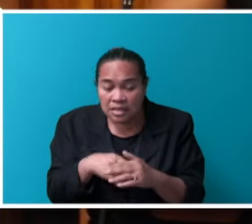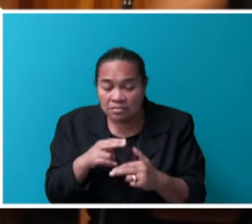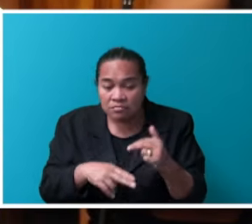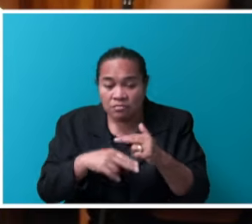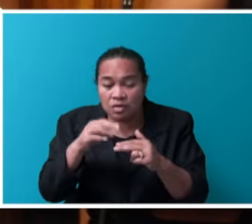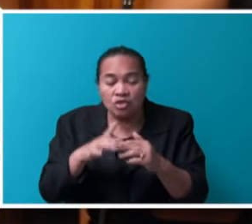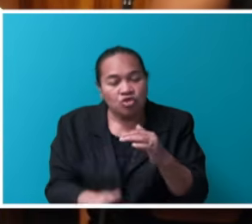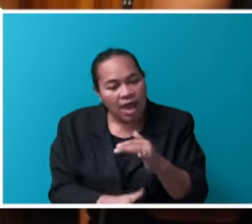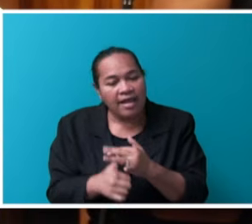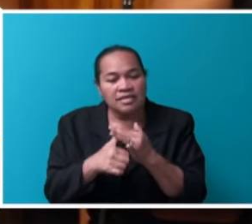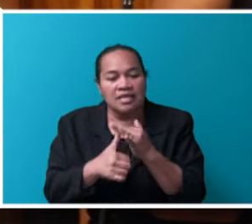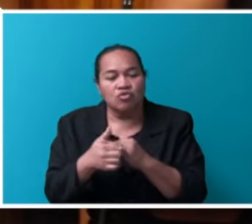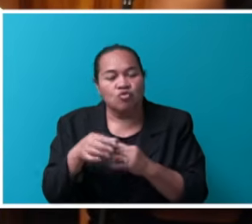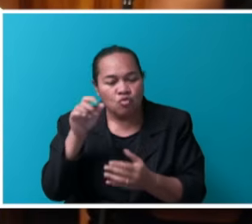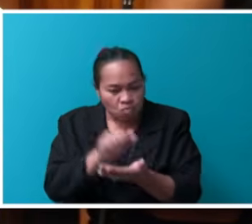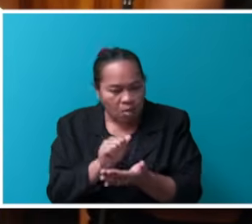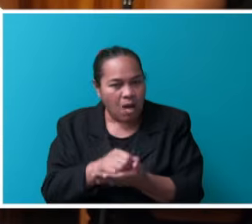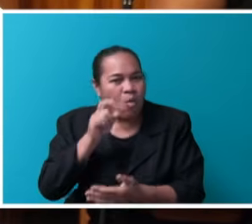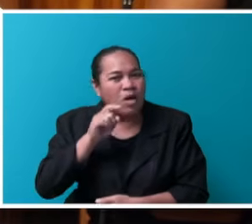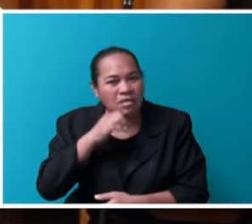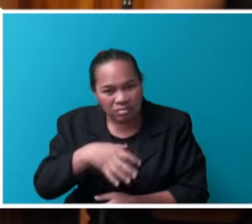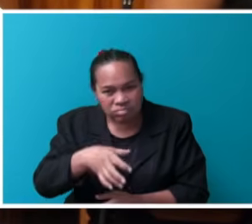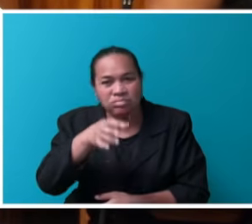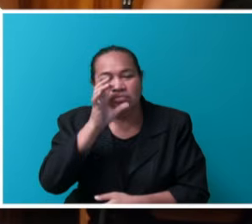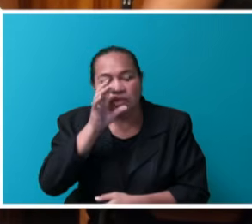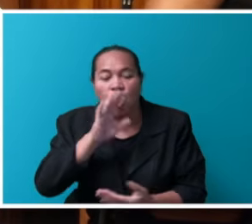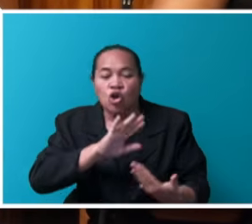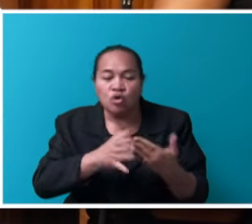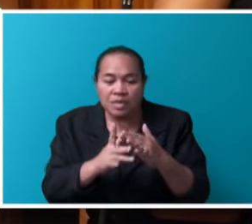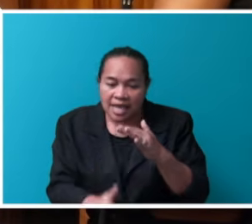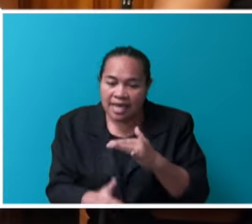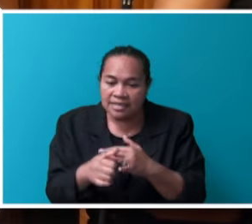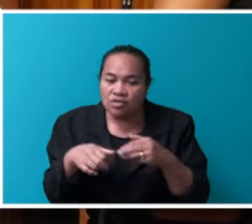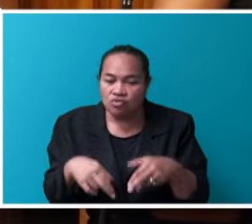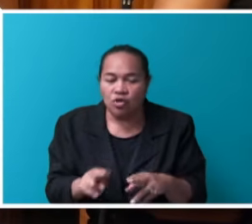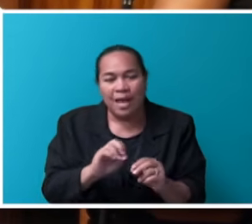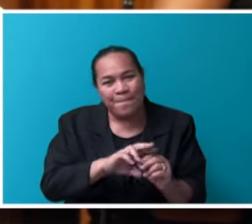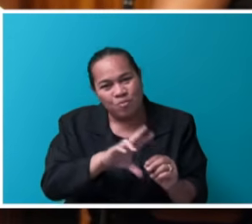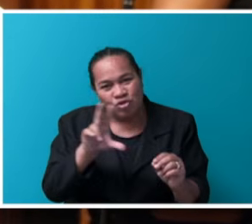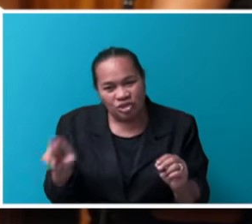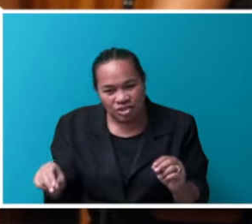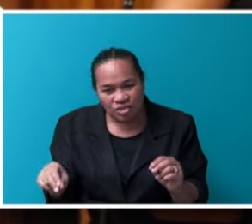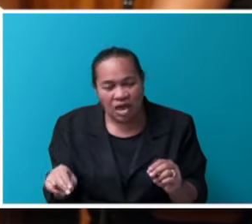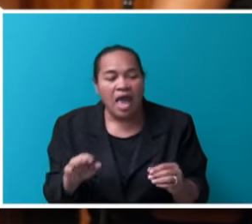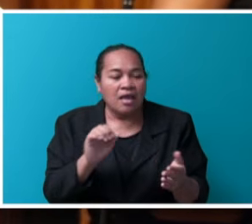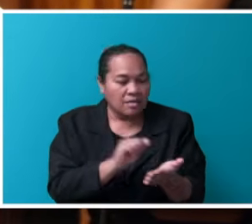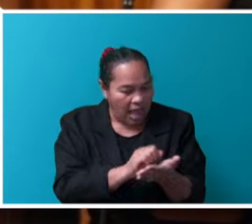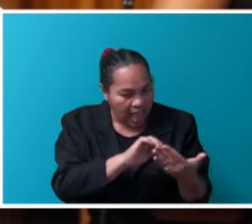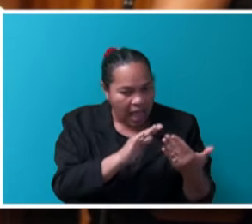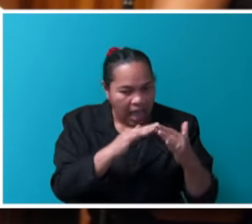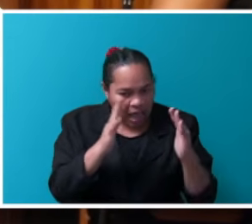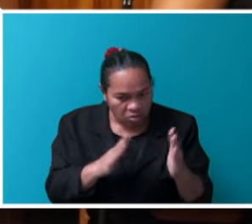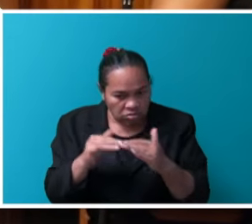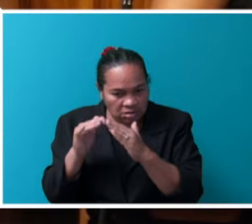access to proper drinking water, community access roads, footpaths and bridges, rural housing and other community